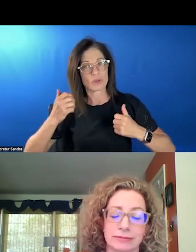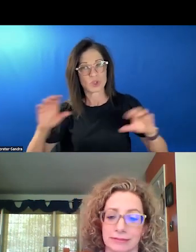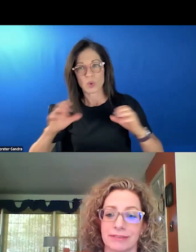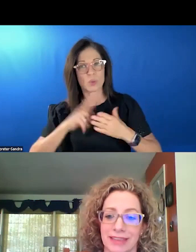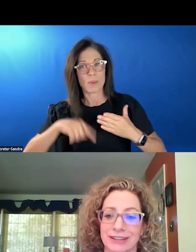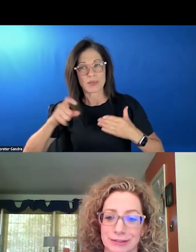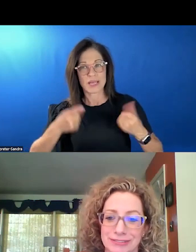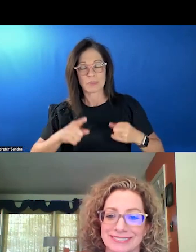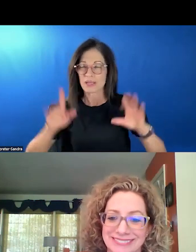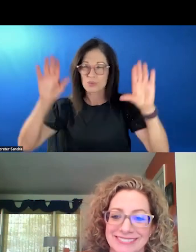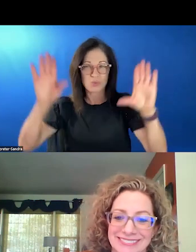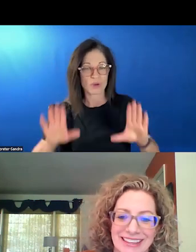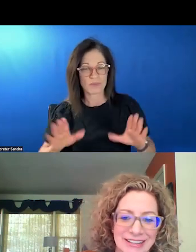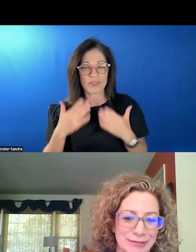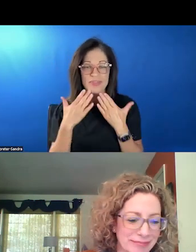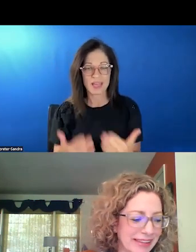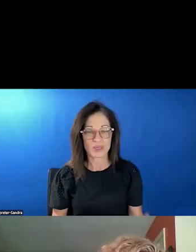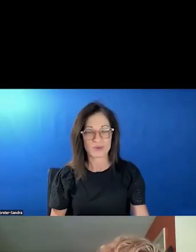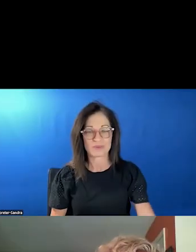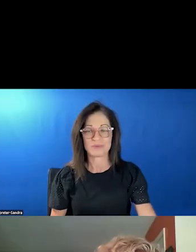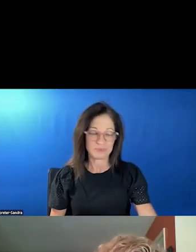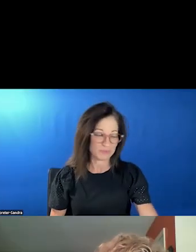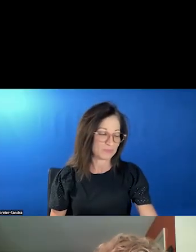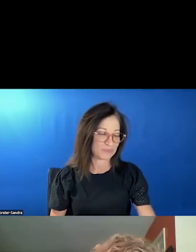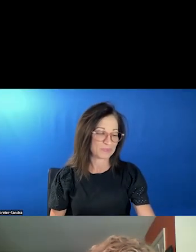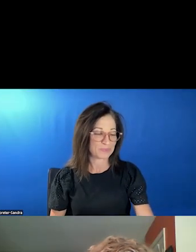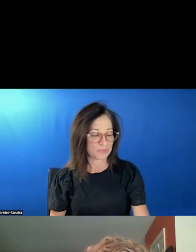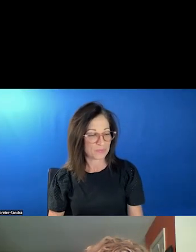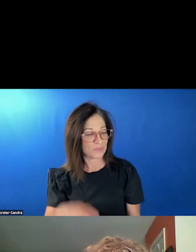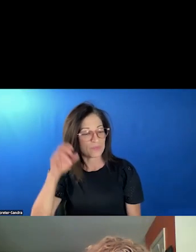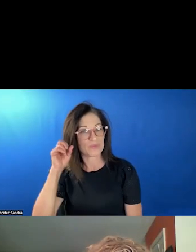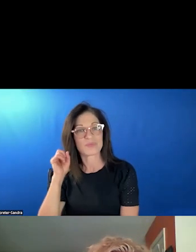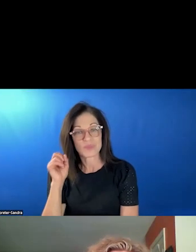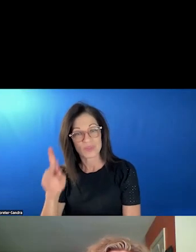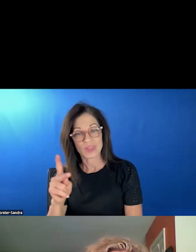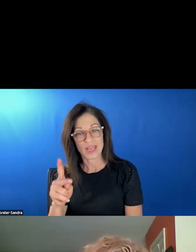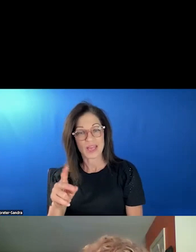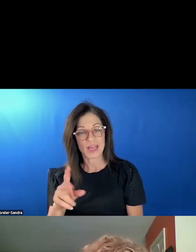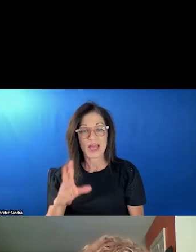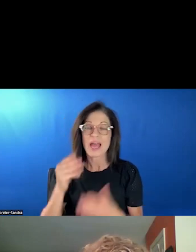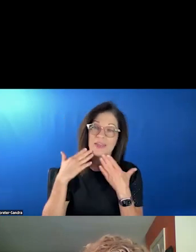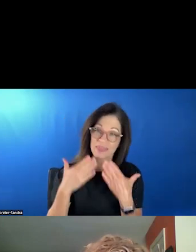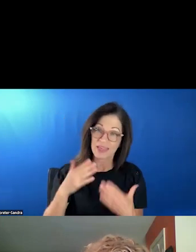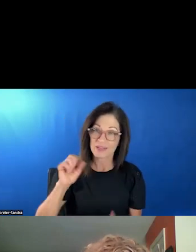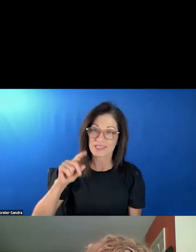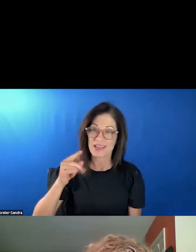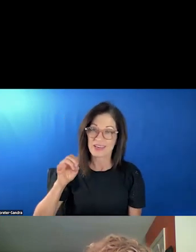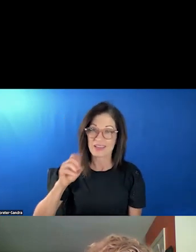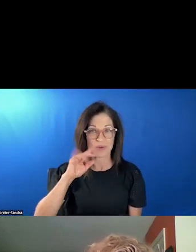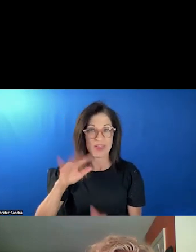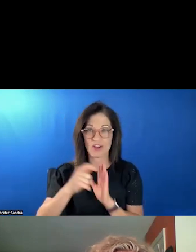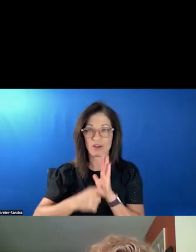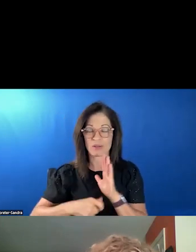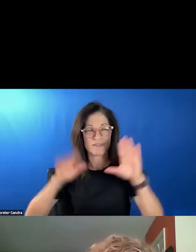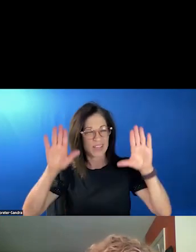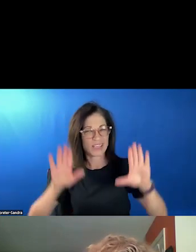brilliant. Thank you. Thank you. All right. And thank you, Stephanie, for that article. Fantastic.